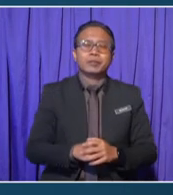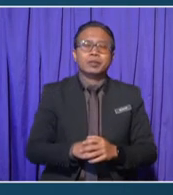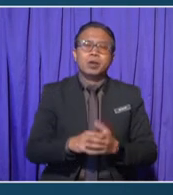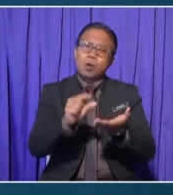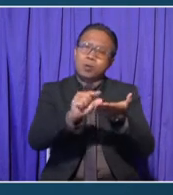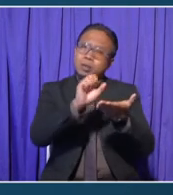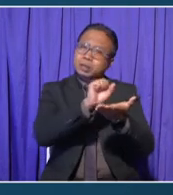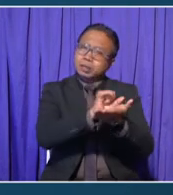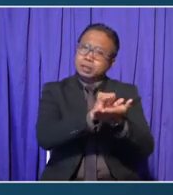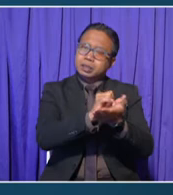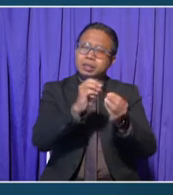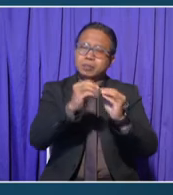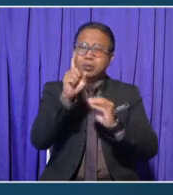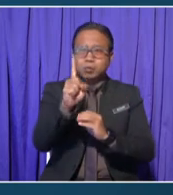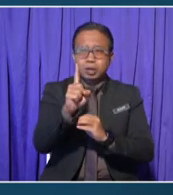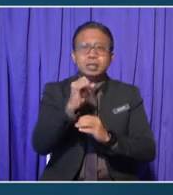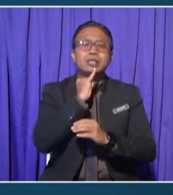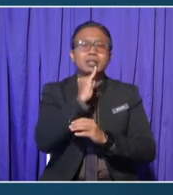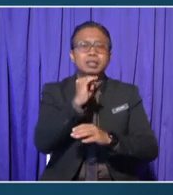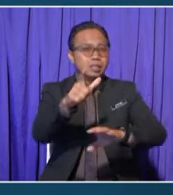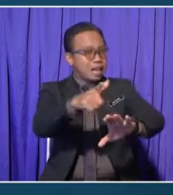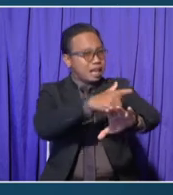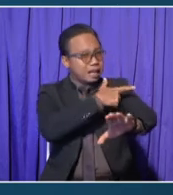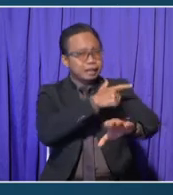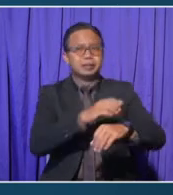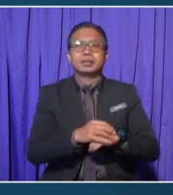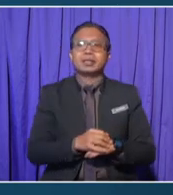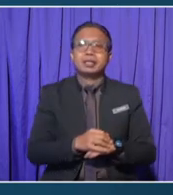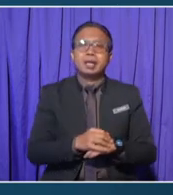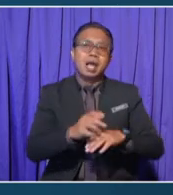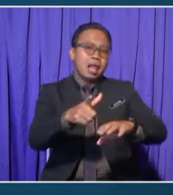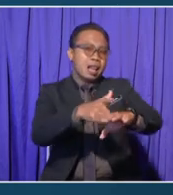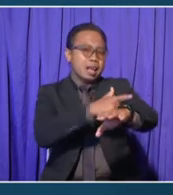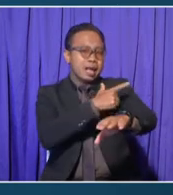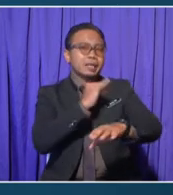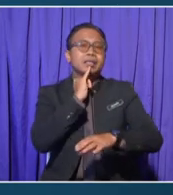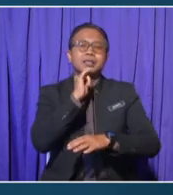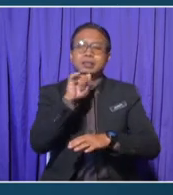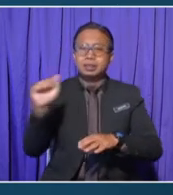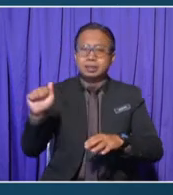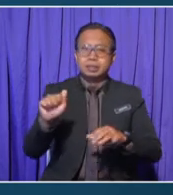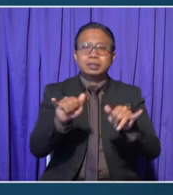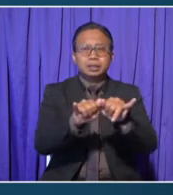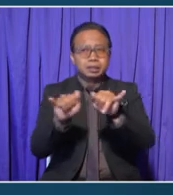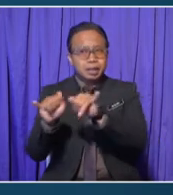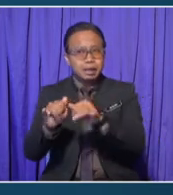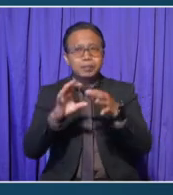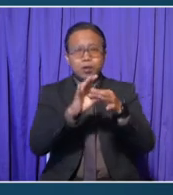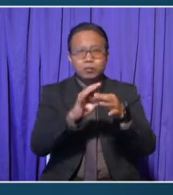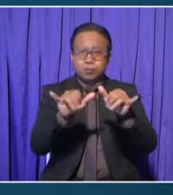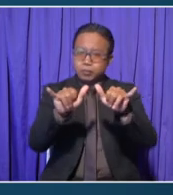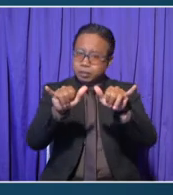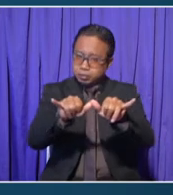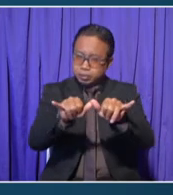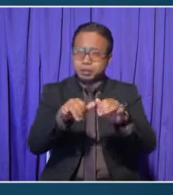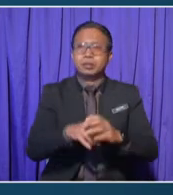Quantity number 1 is length. Length is a type of measurement. It